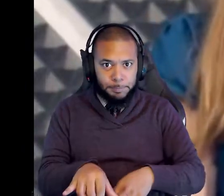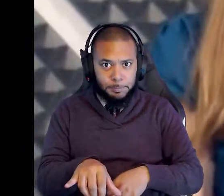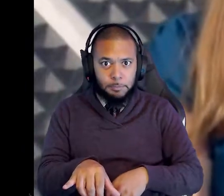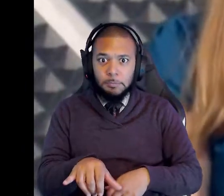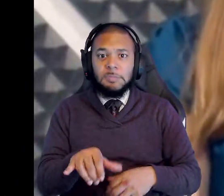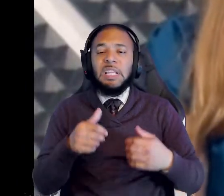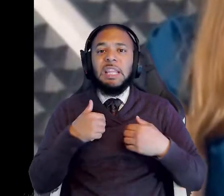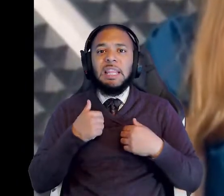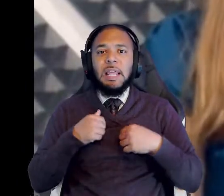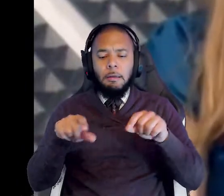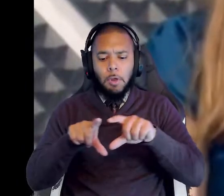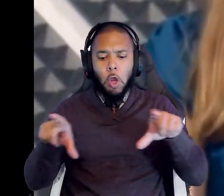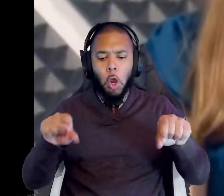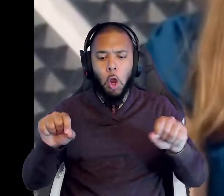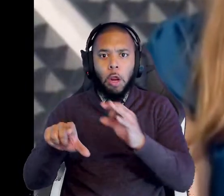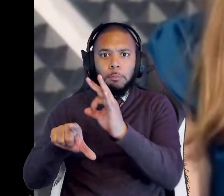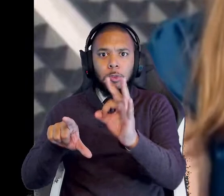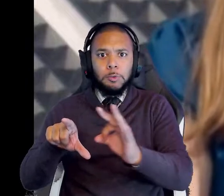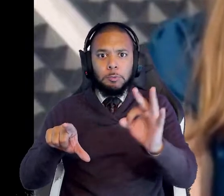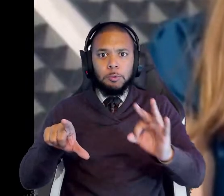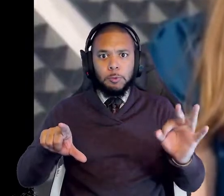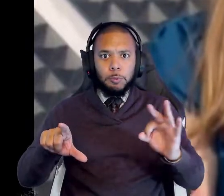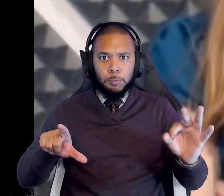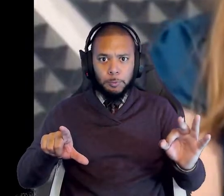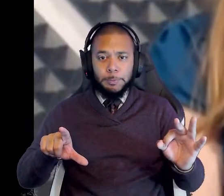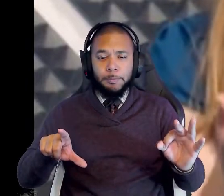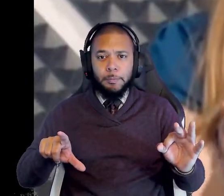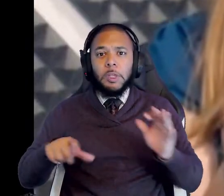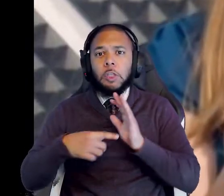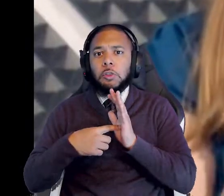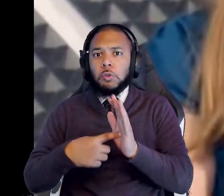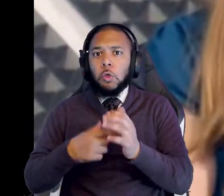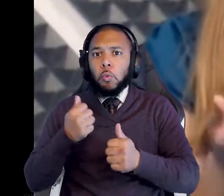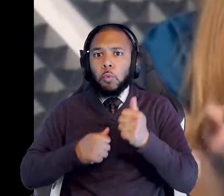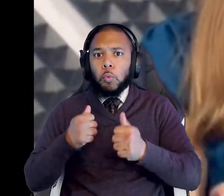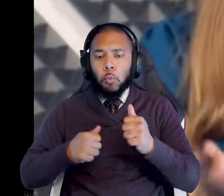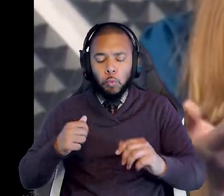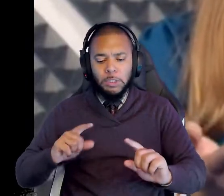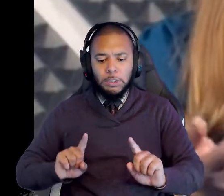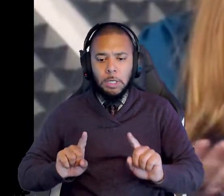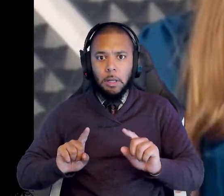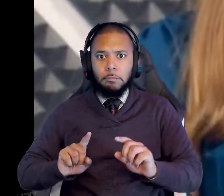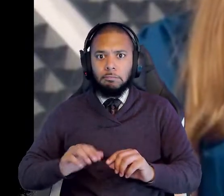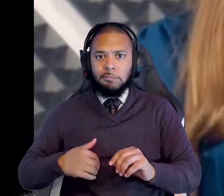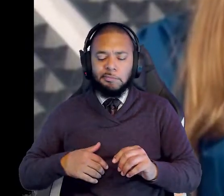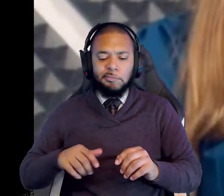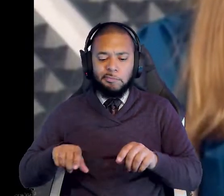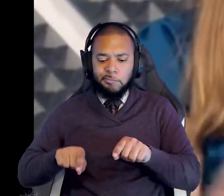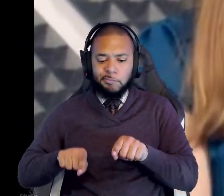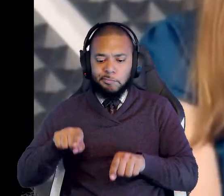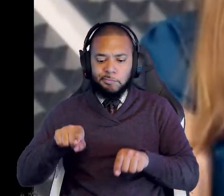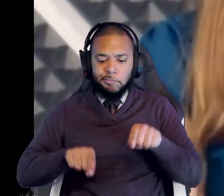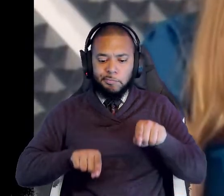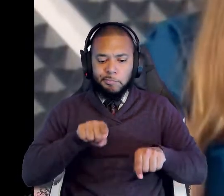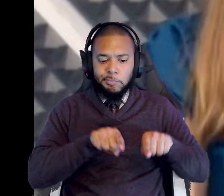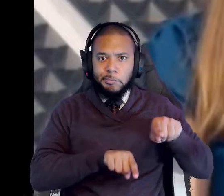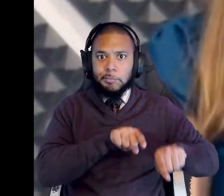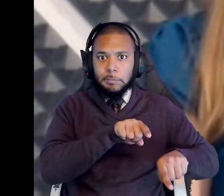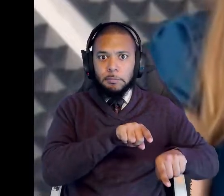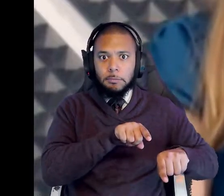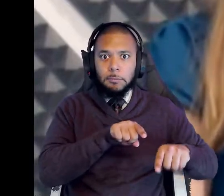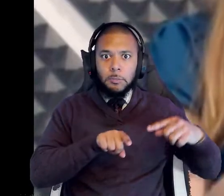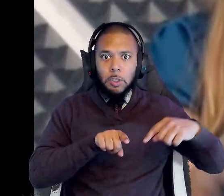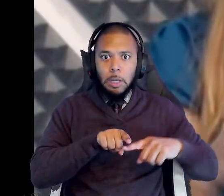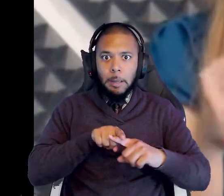used punched cards as a system of figuring out which thread would move up or down for that loom to go through